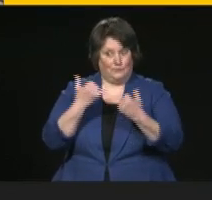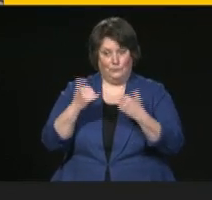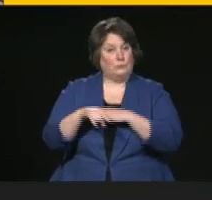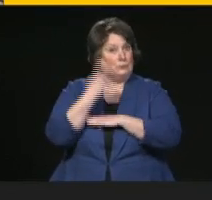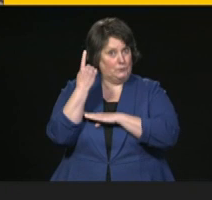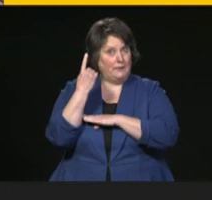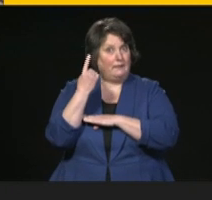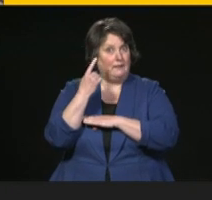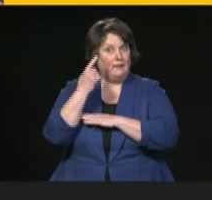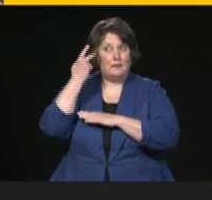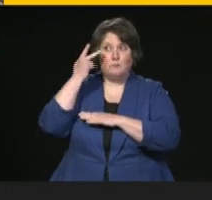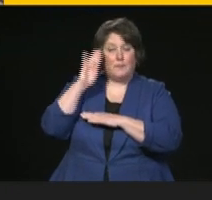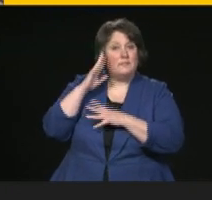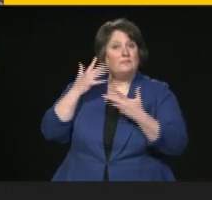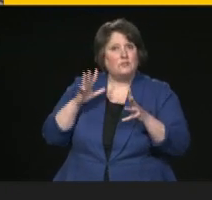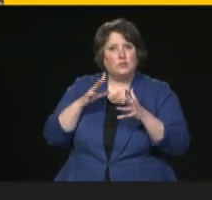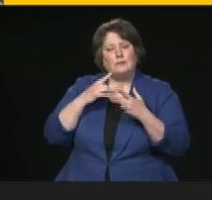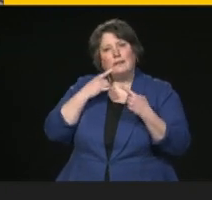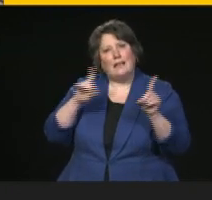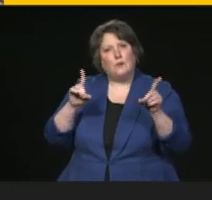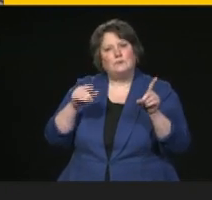support companies